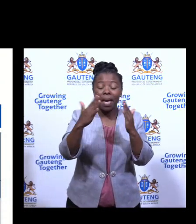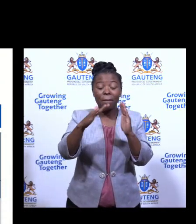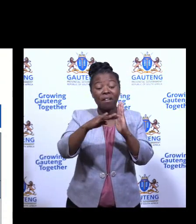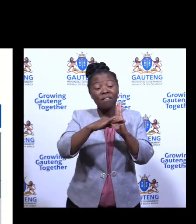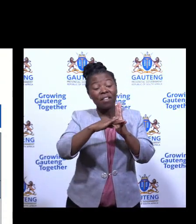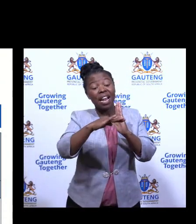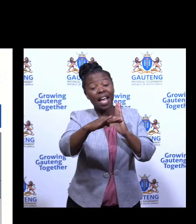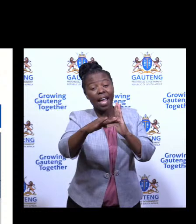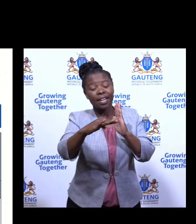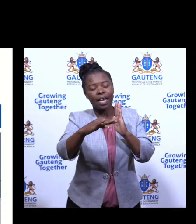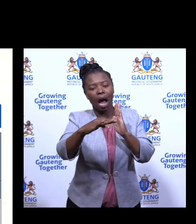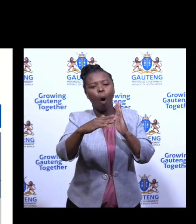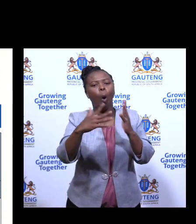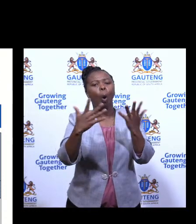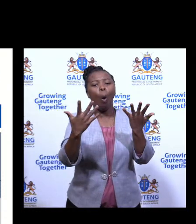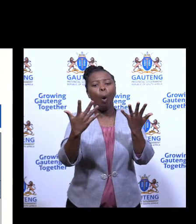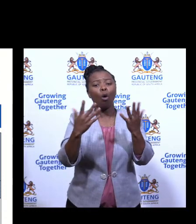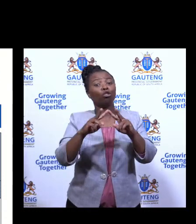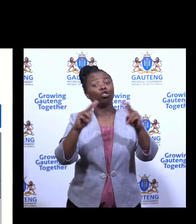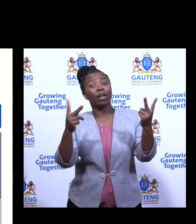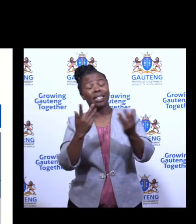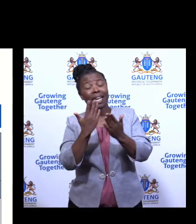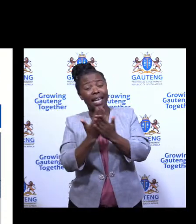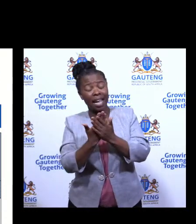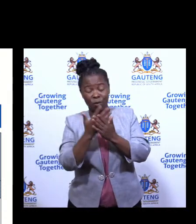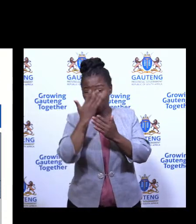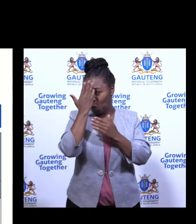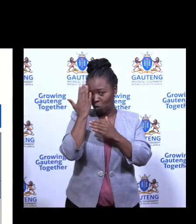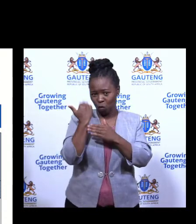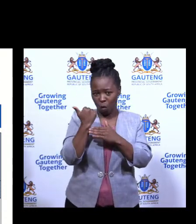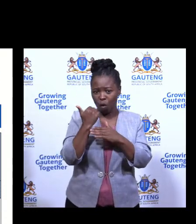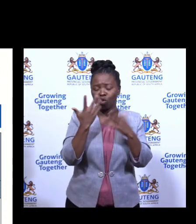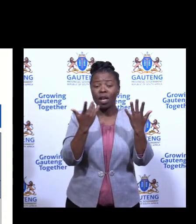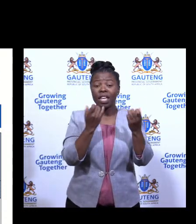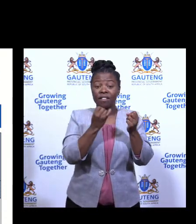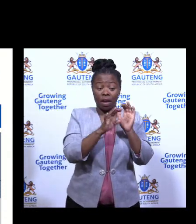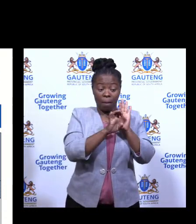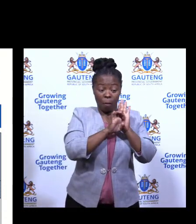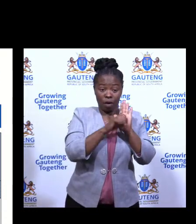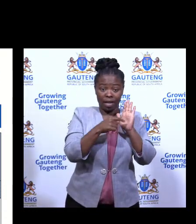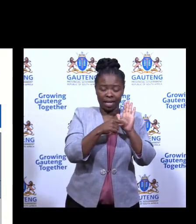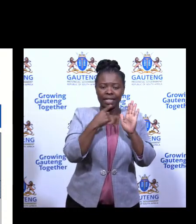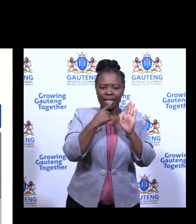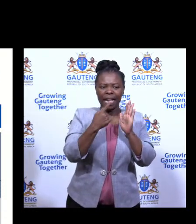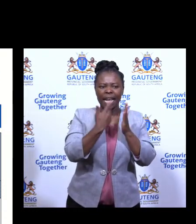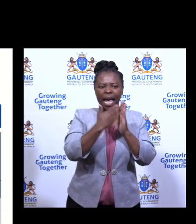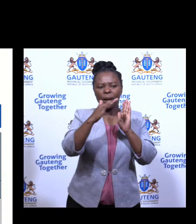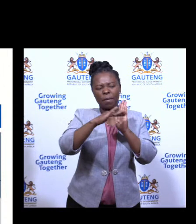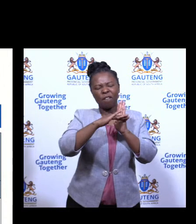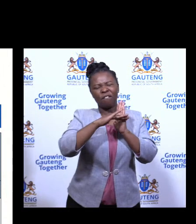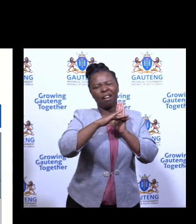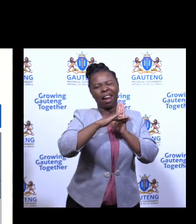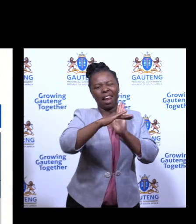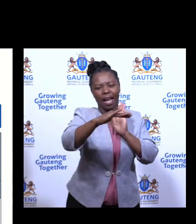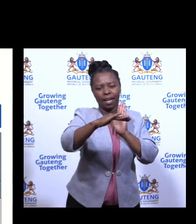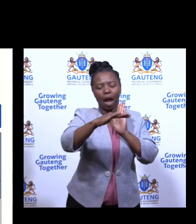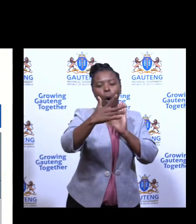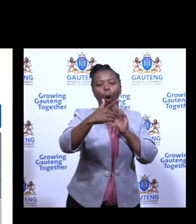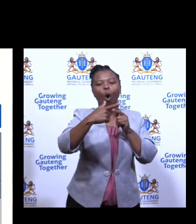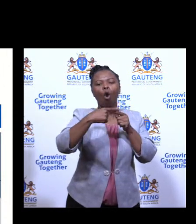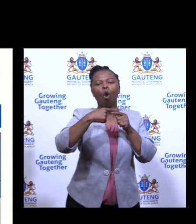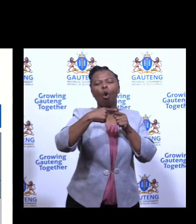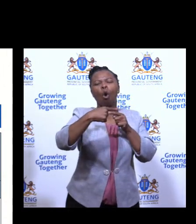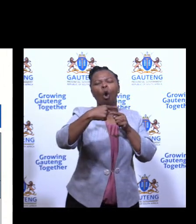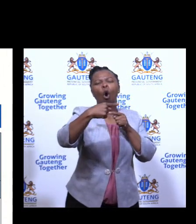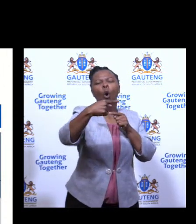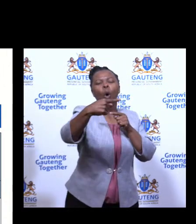more elongated. And if the modeling says it may be flatter and not more elongated, it means